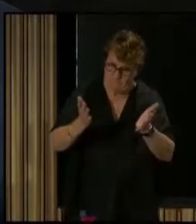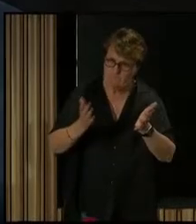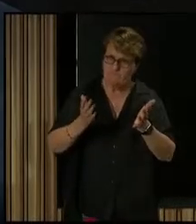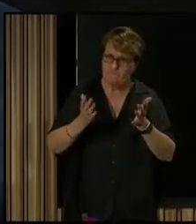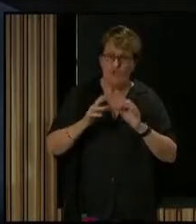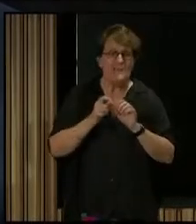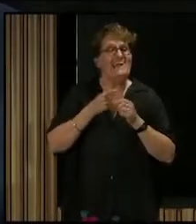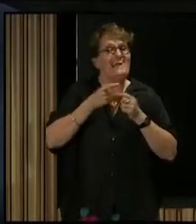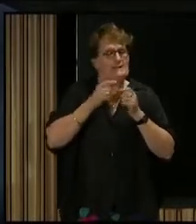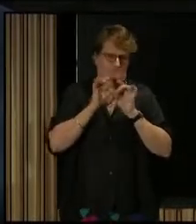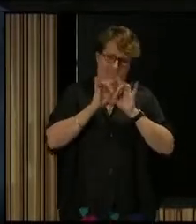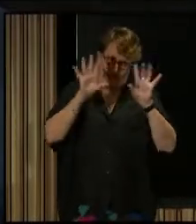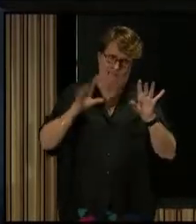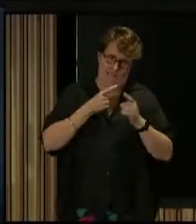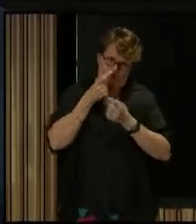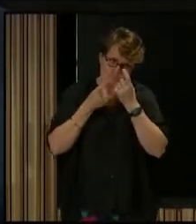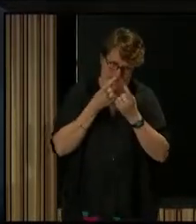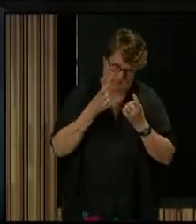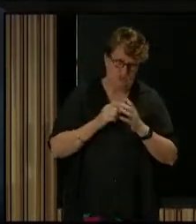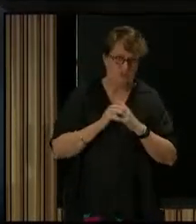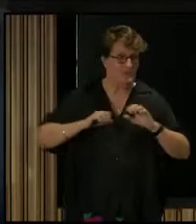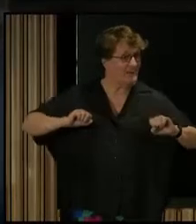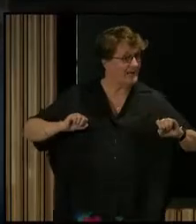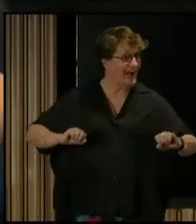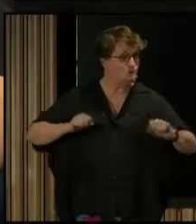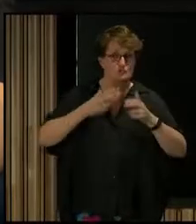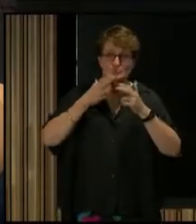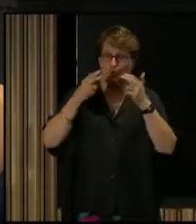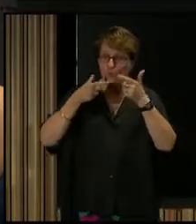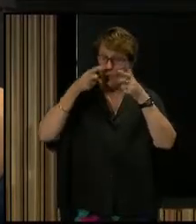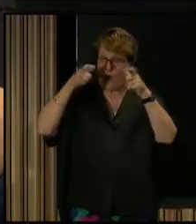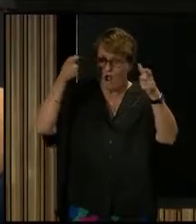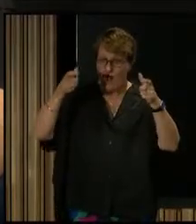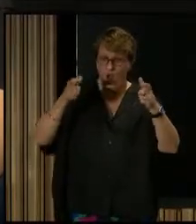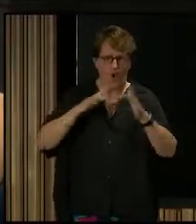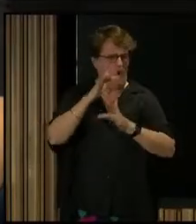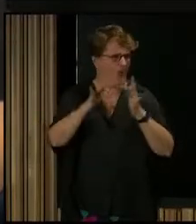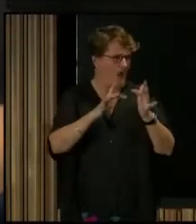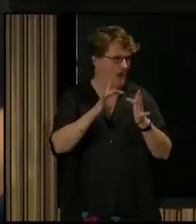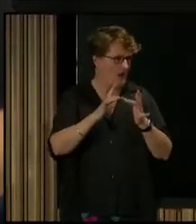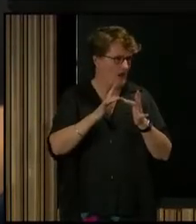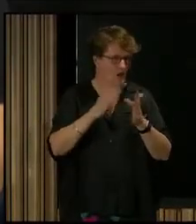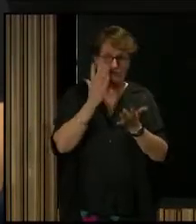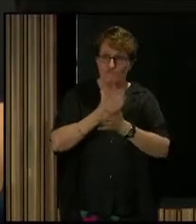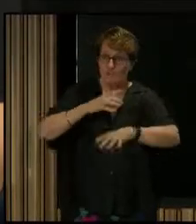clear instructions. So with Couch Choir, it was all online. There's no real-time